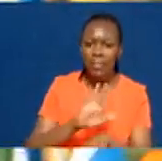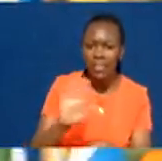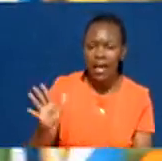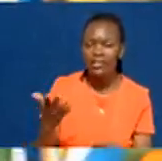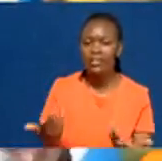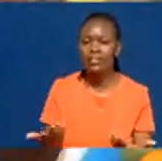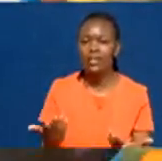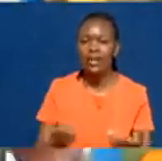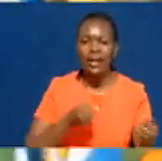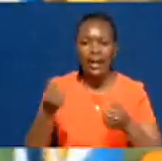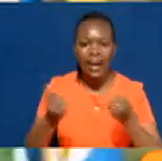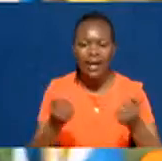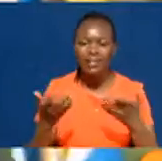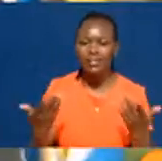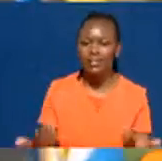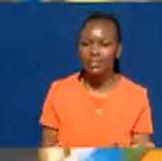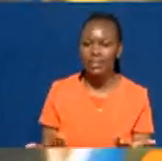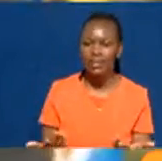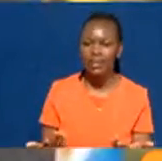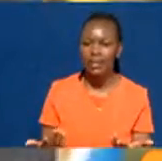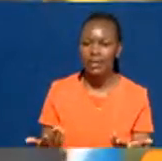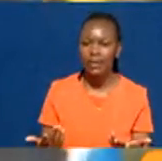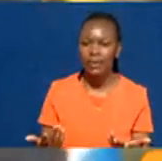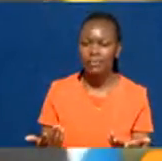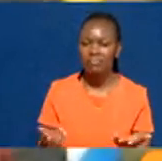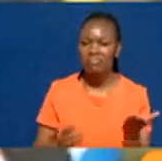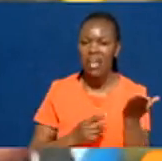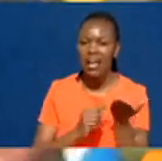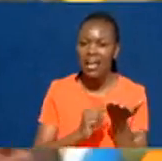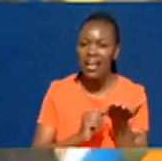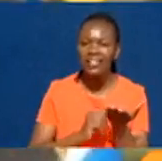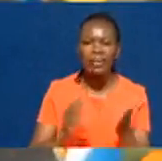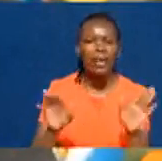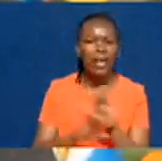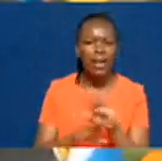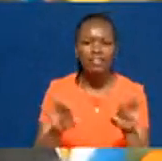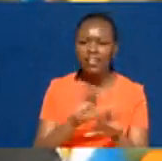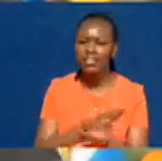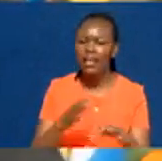equipment, transport, and it was just amazing.